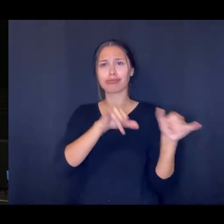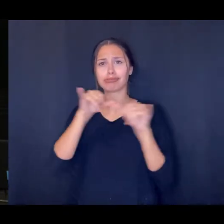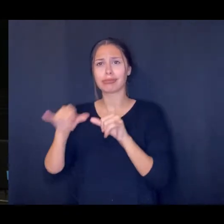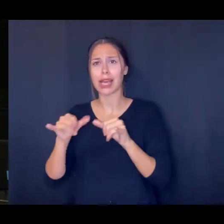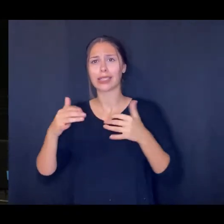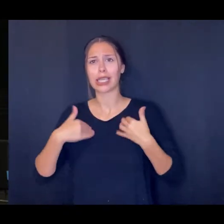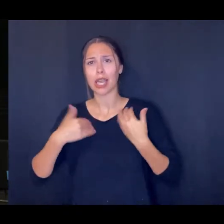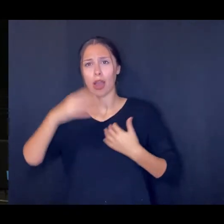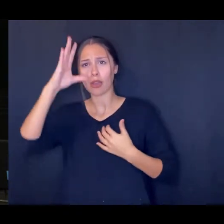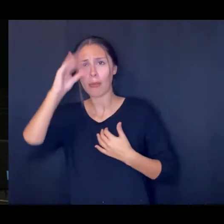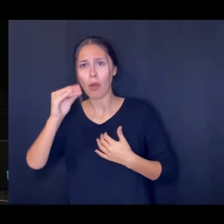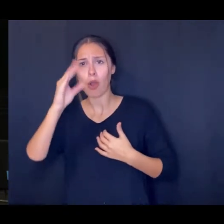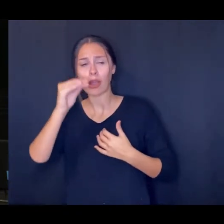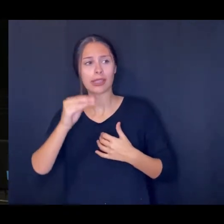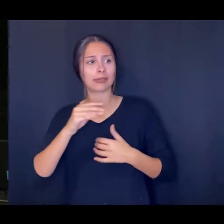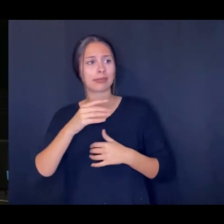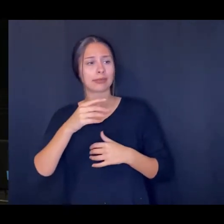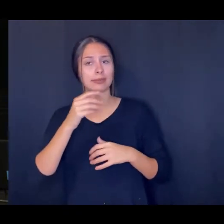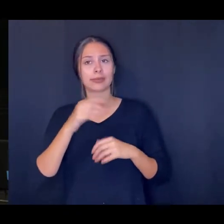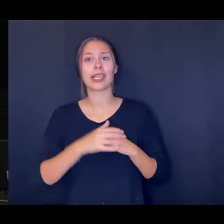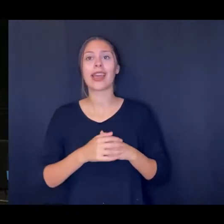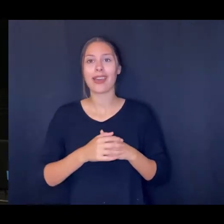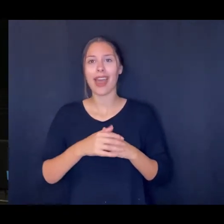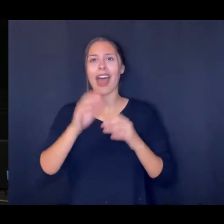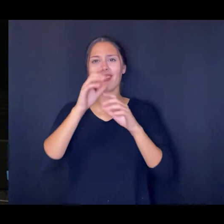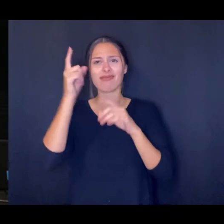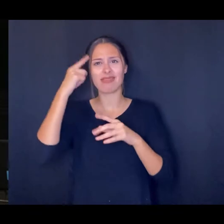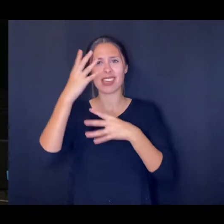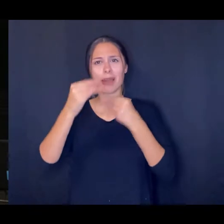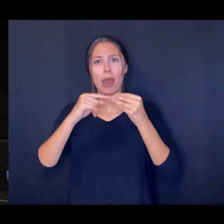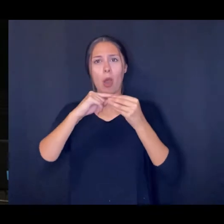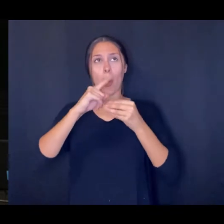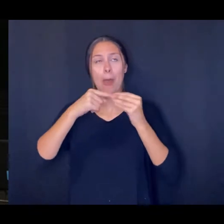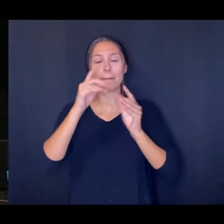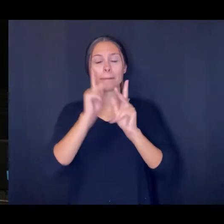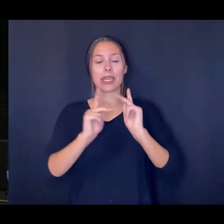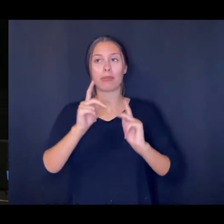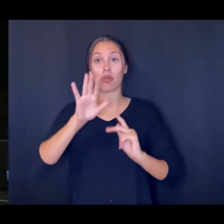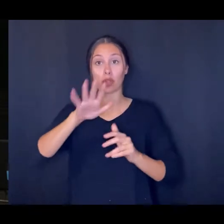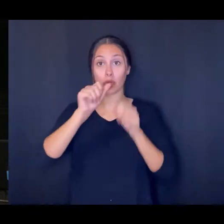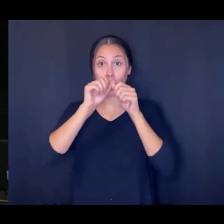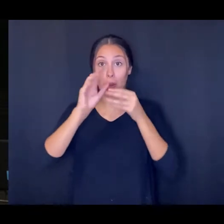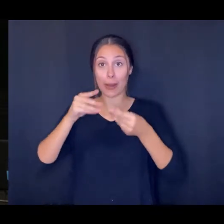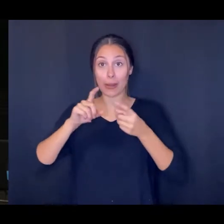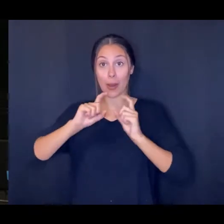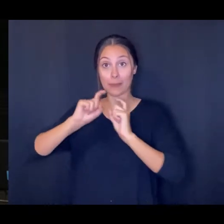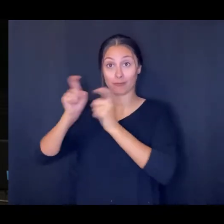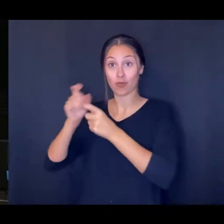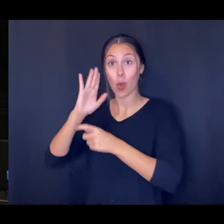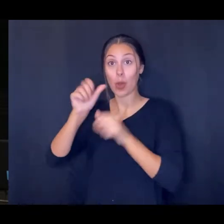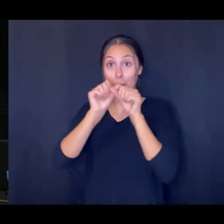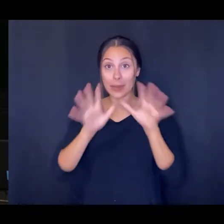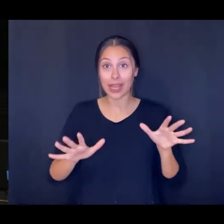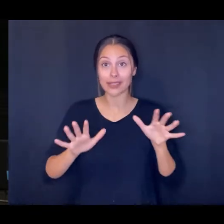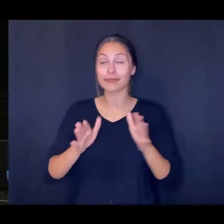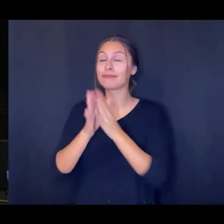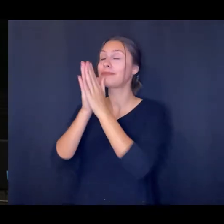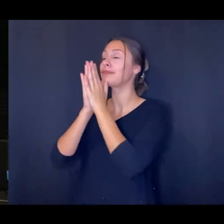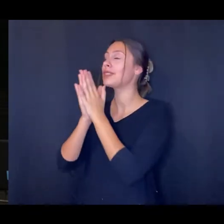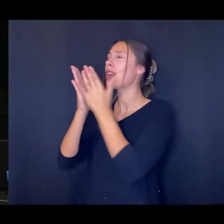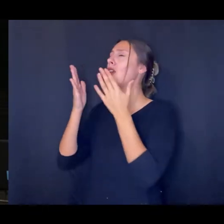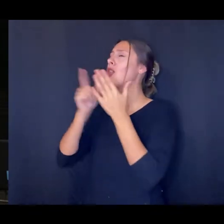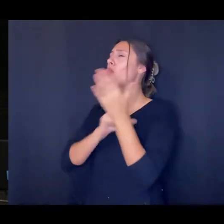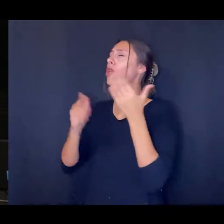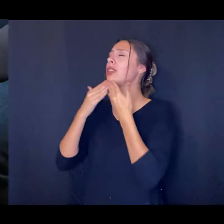in the faces of the people your offering is going to bless. Let's bow our heads and pray. Lord, thank you so much for this example